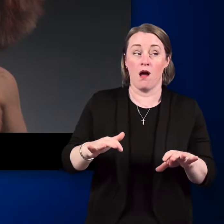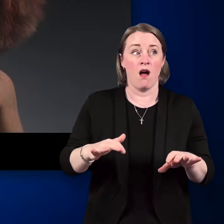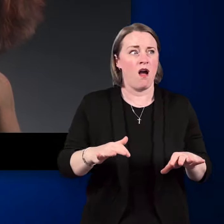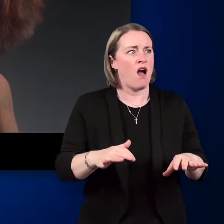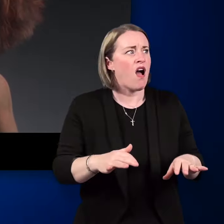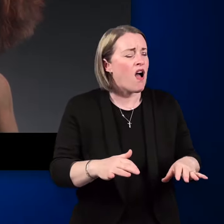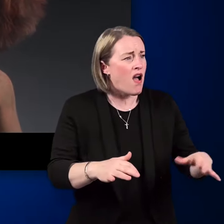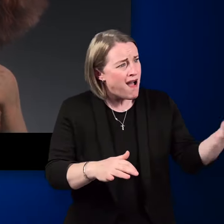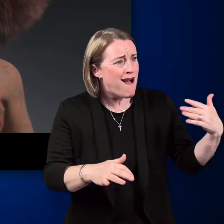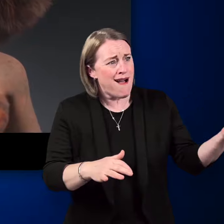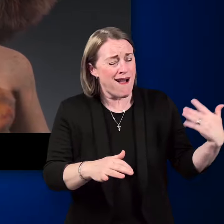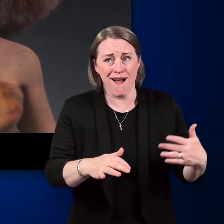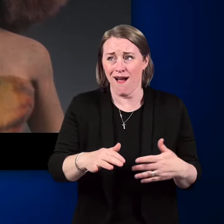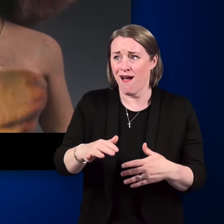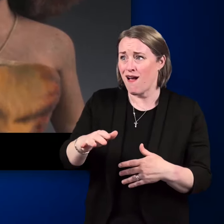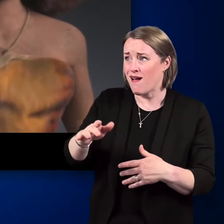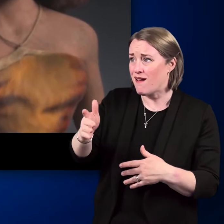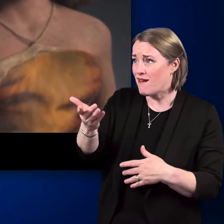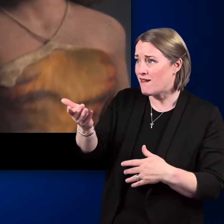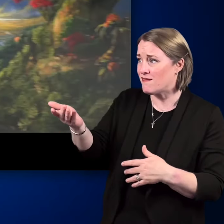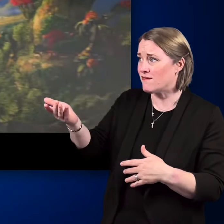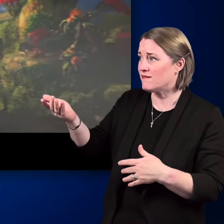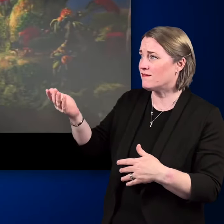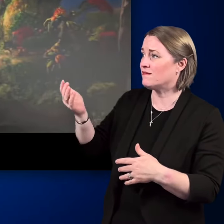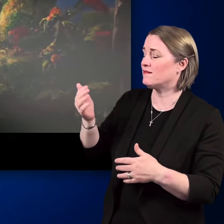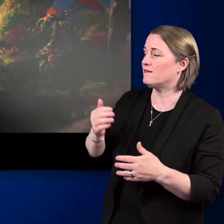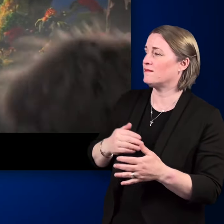You really need to see this.